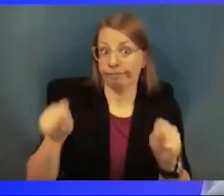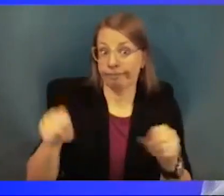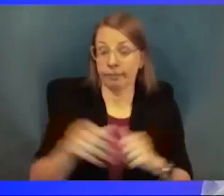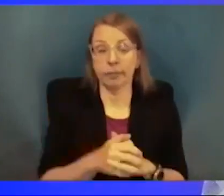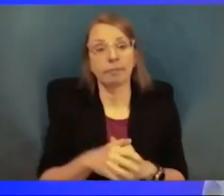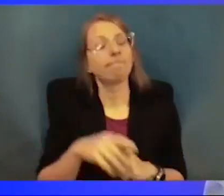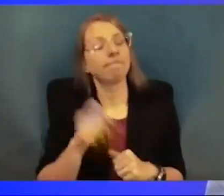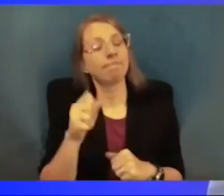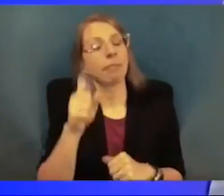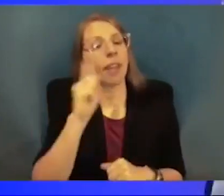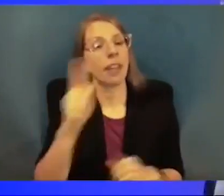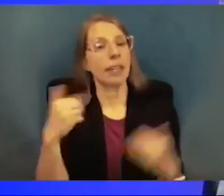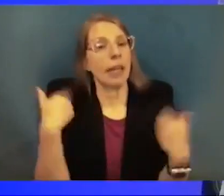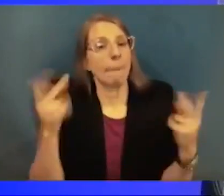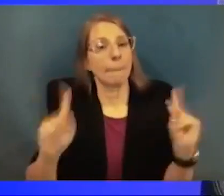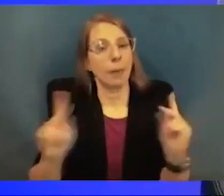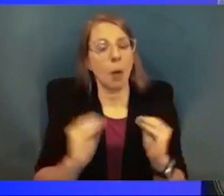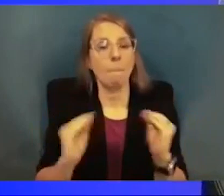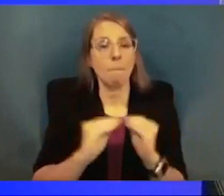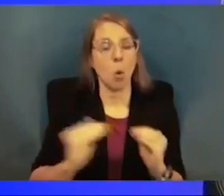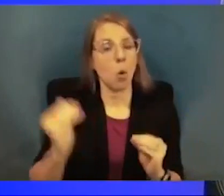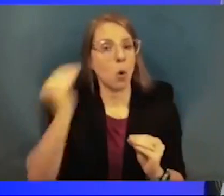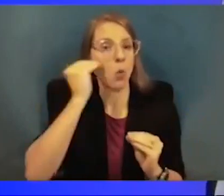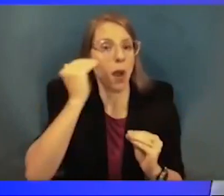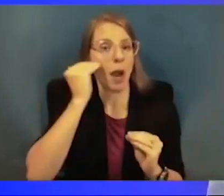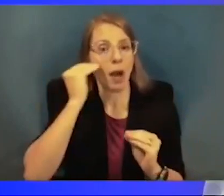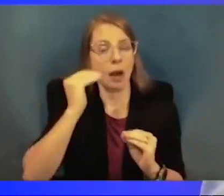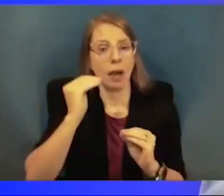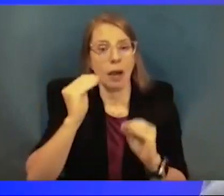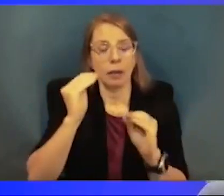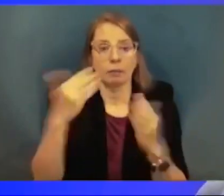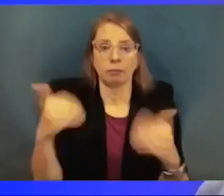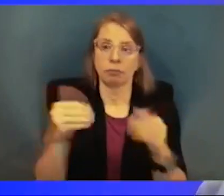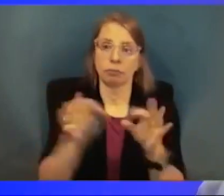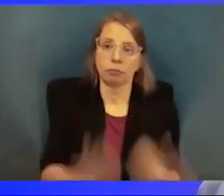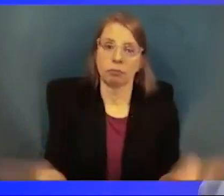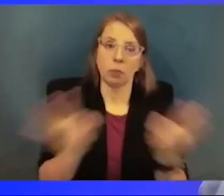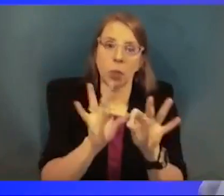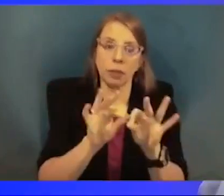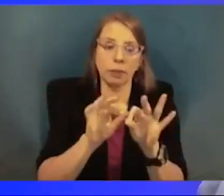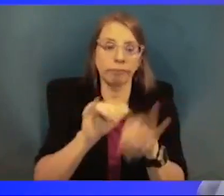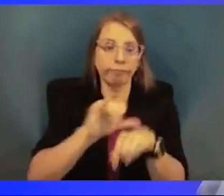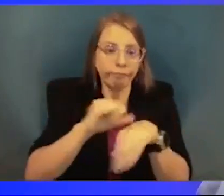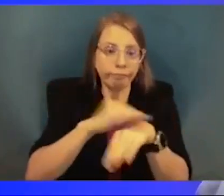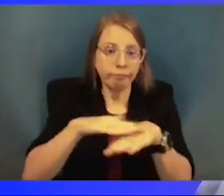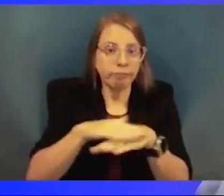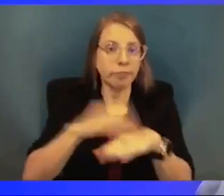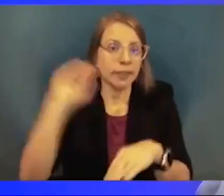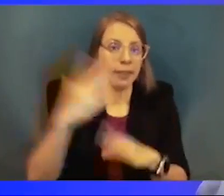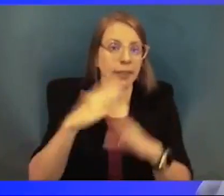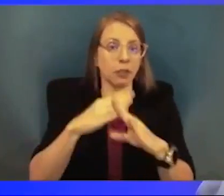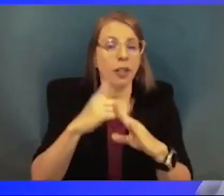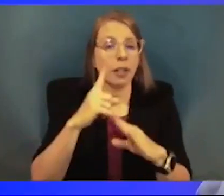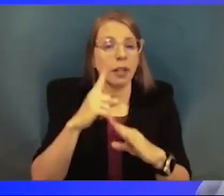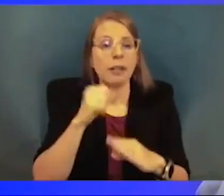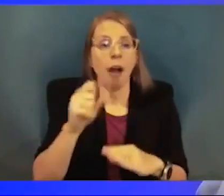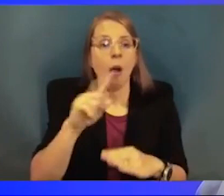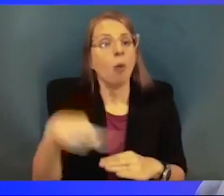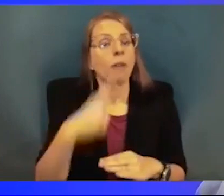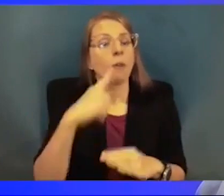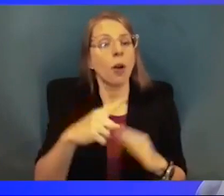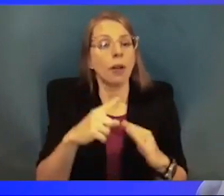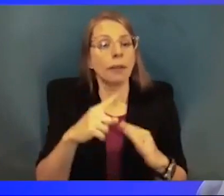see are more aware of how important it is to wear sunscreen, not only for skin cancer prevention, but it also keeps